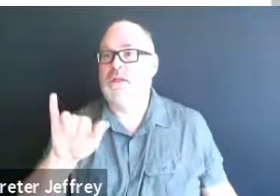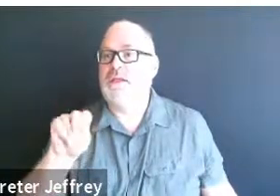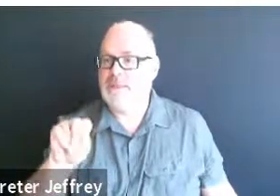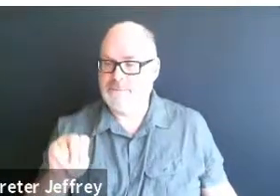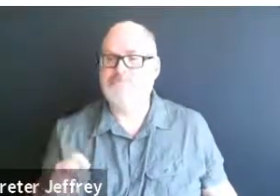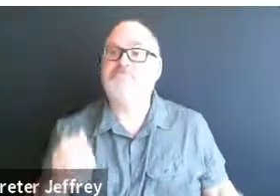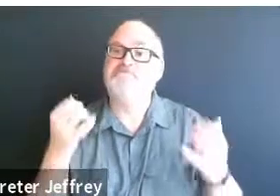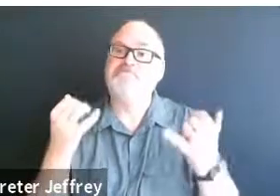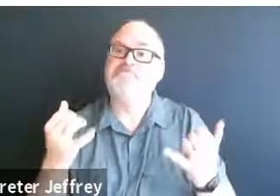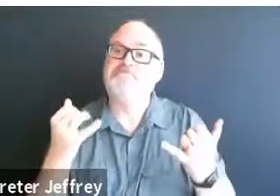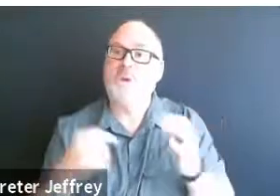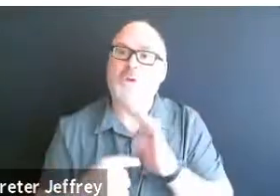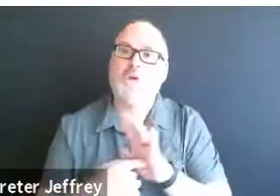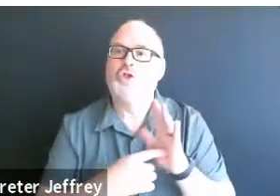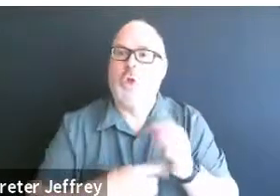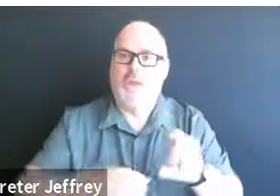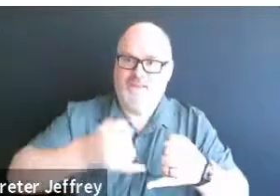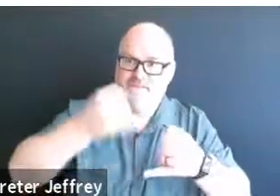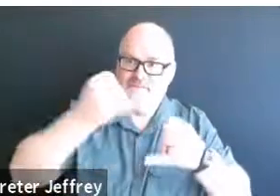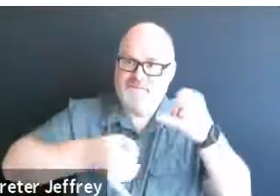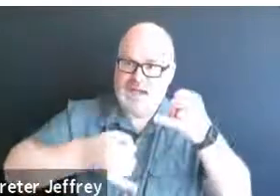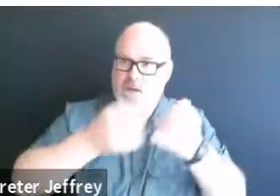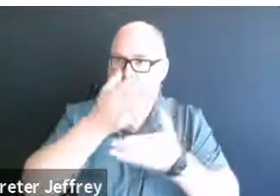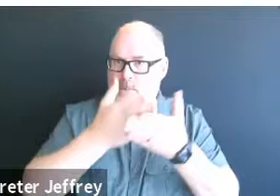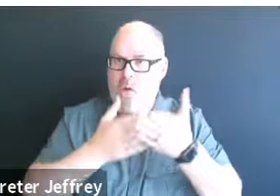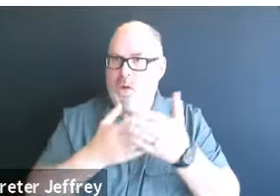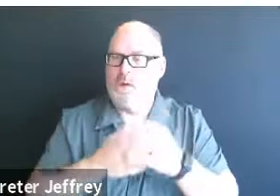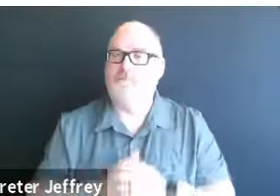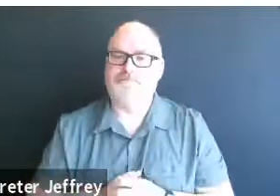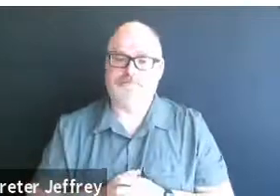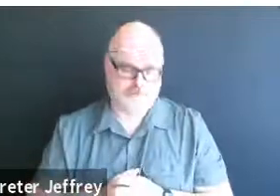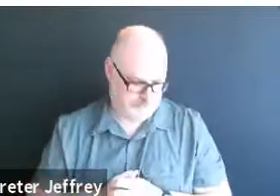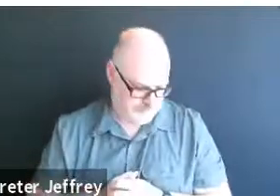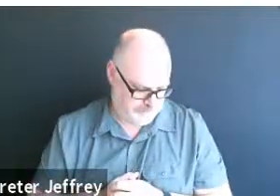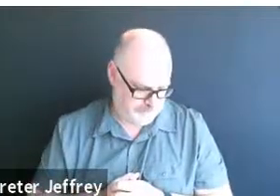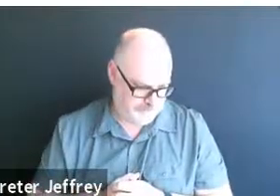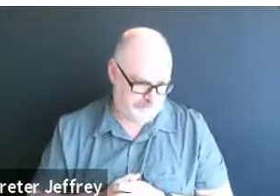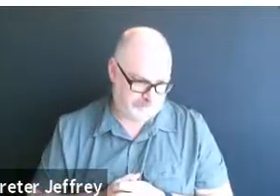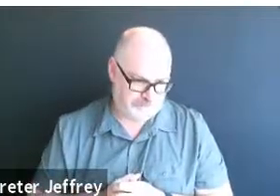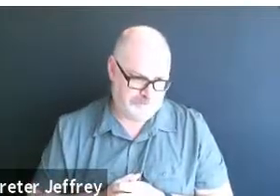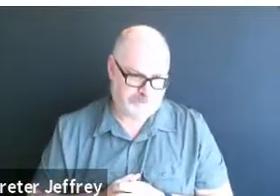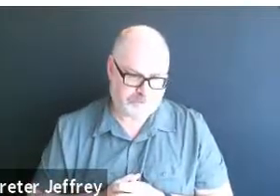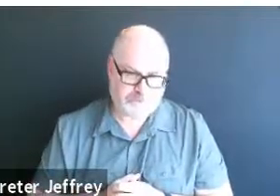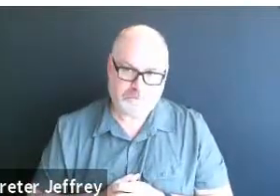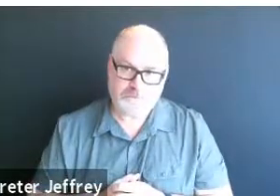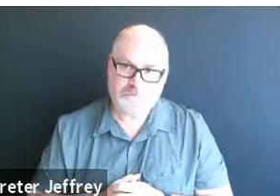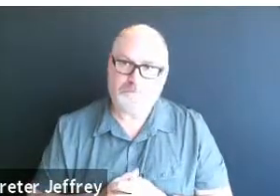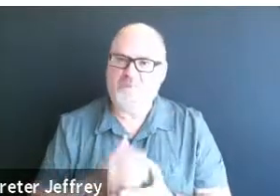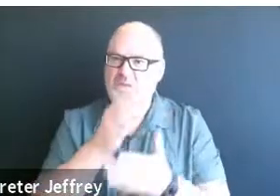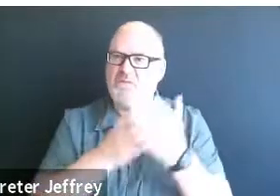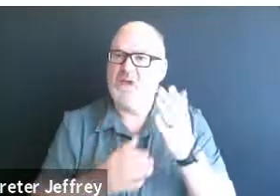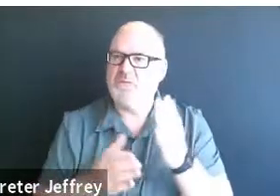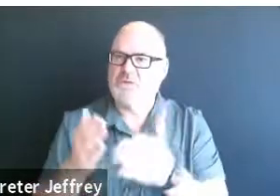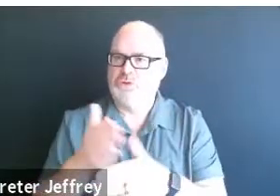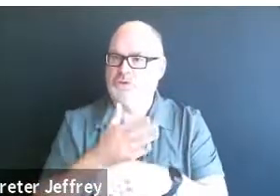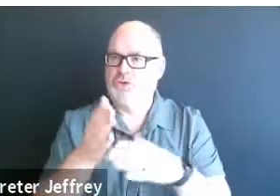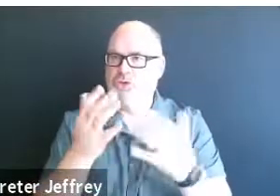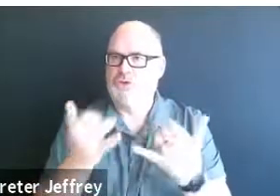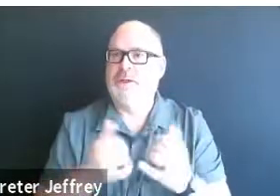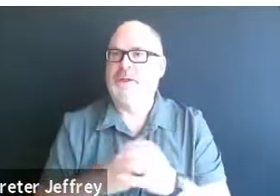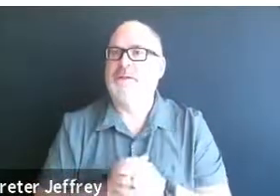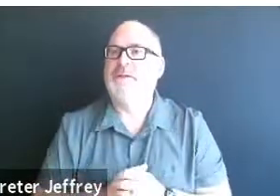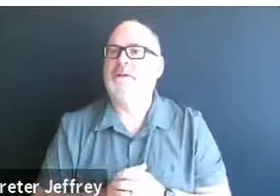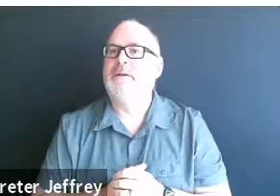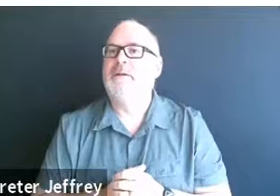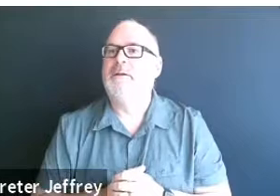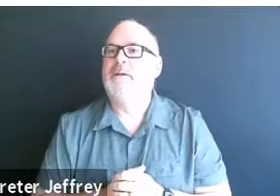Turnitin. So now I'm going to bring you to the final step of the webinar, the final